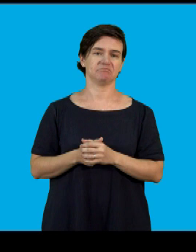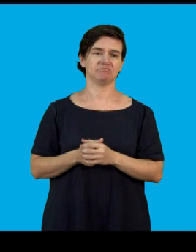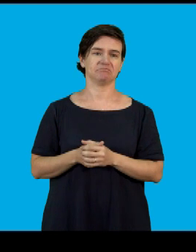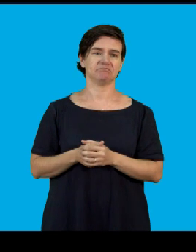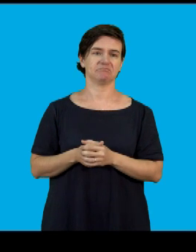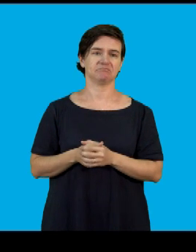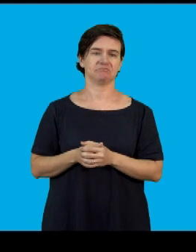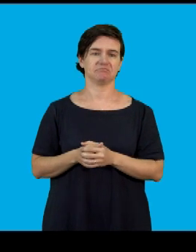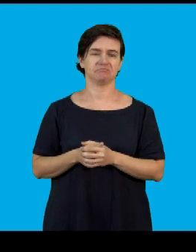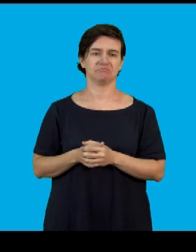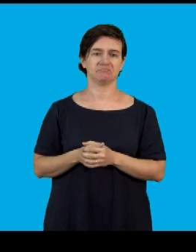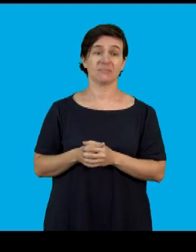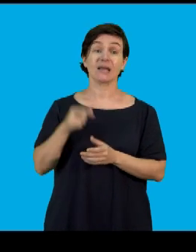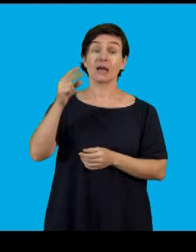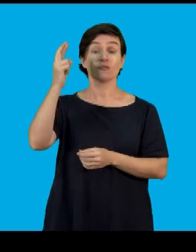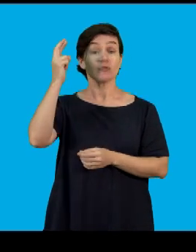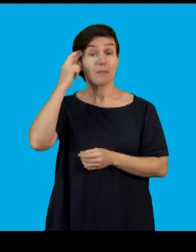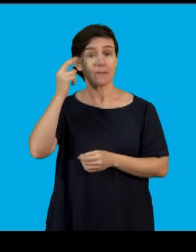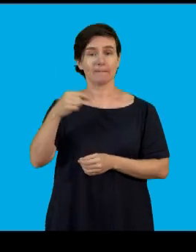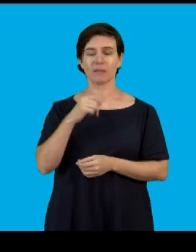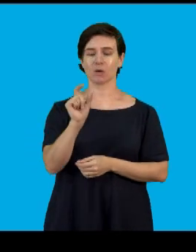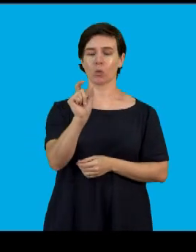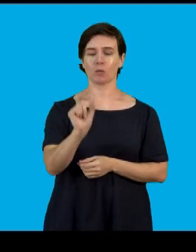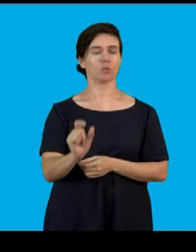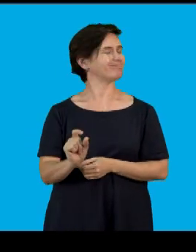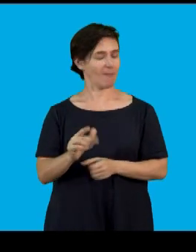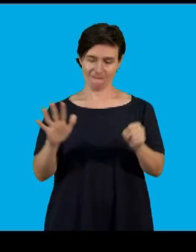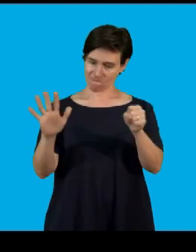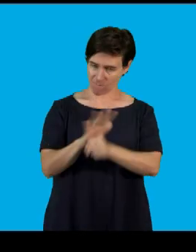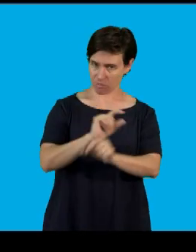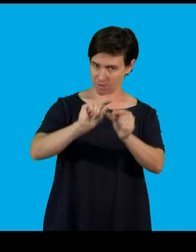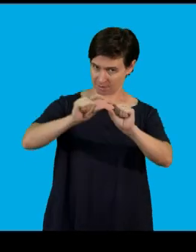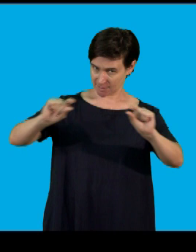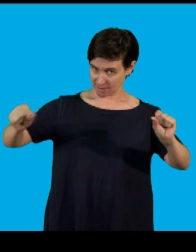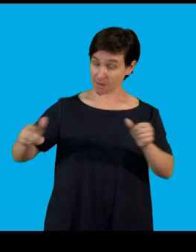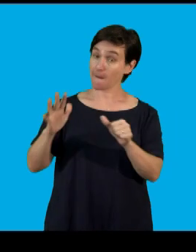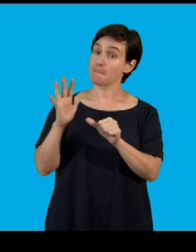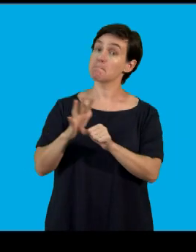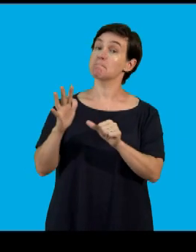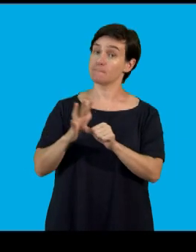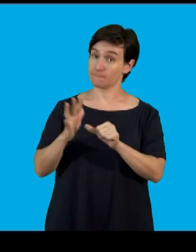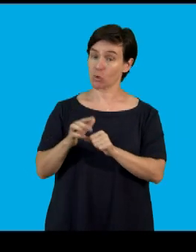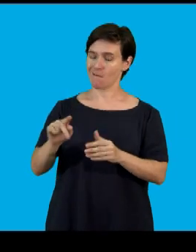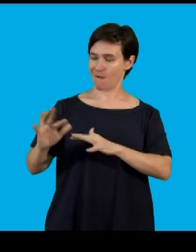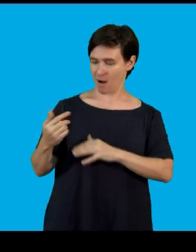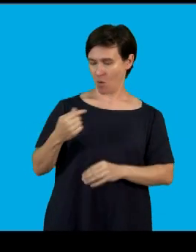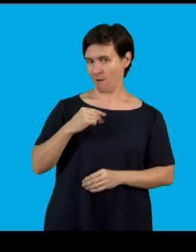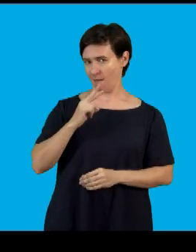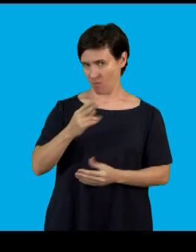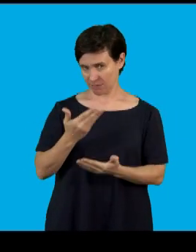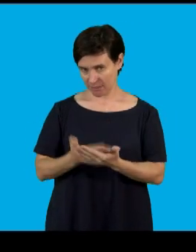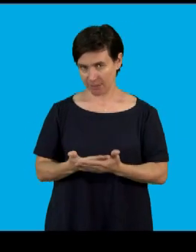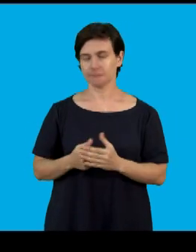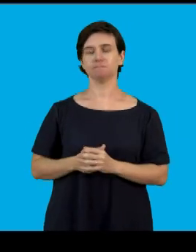seen full sentences in point form. Very important. This is how we answer